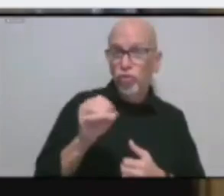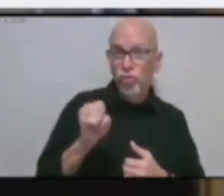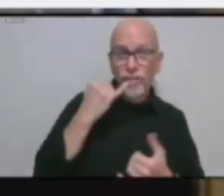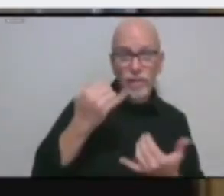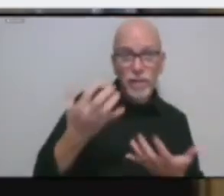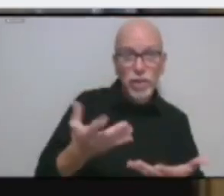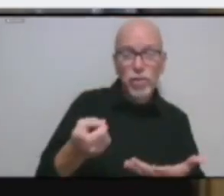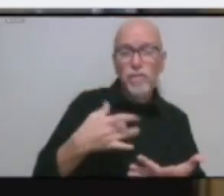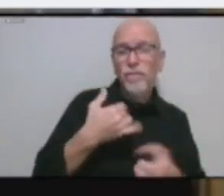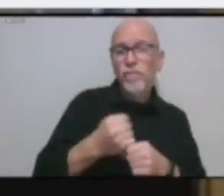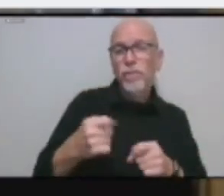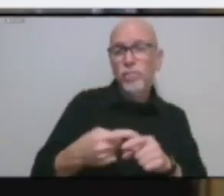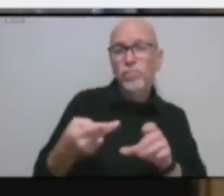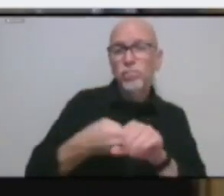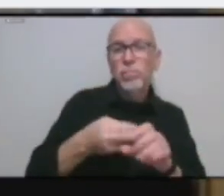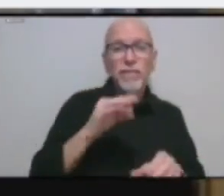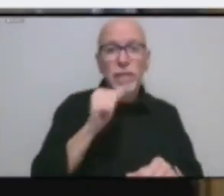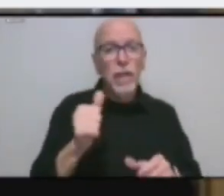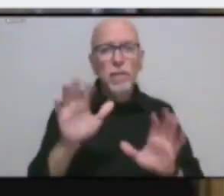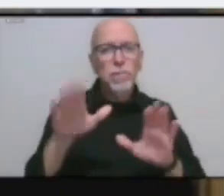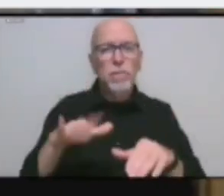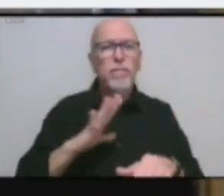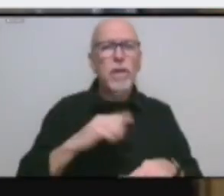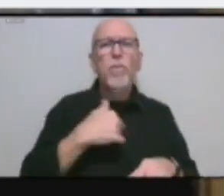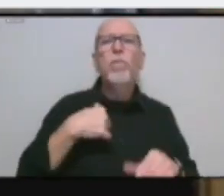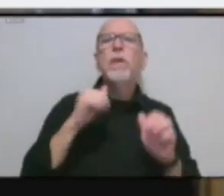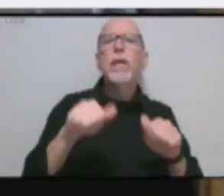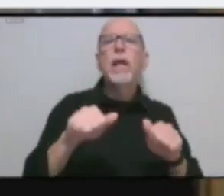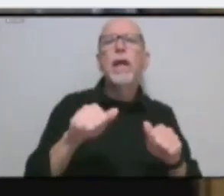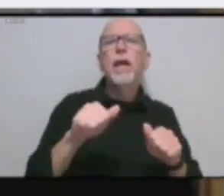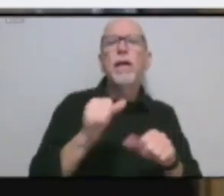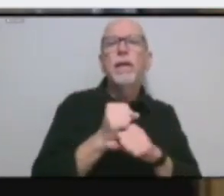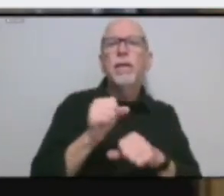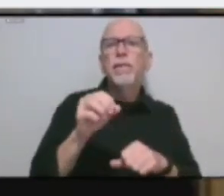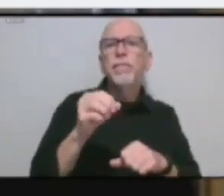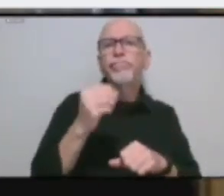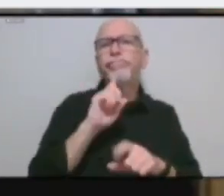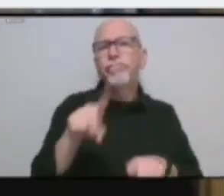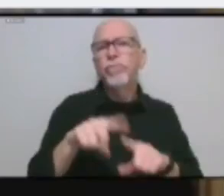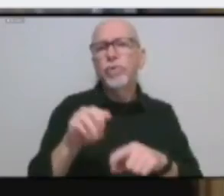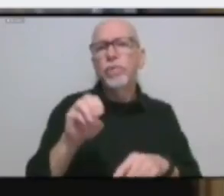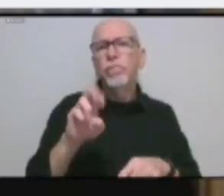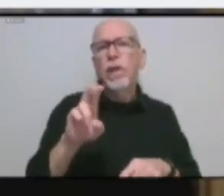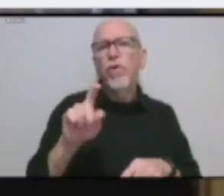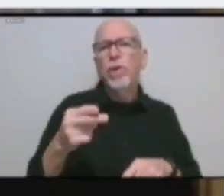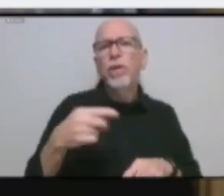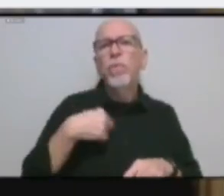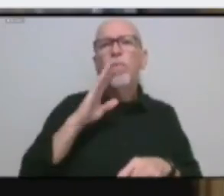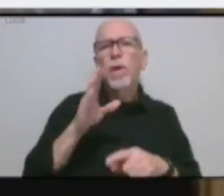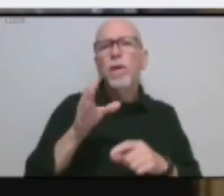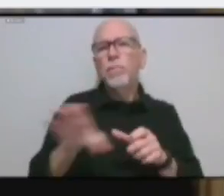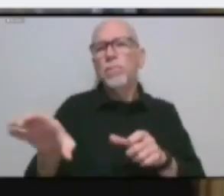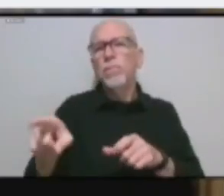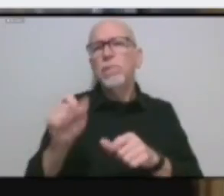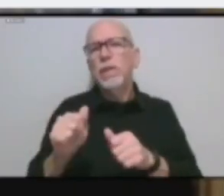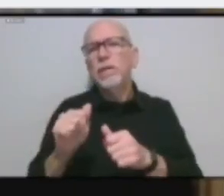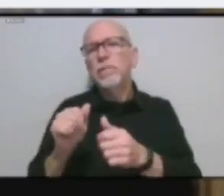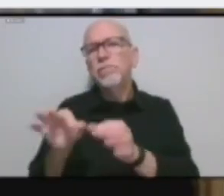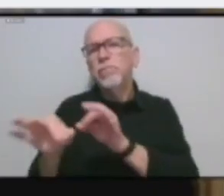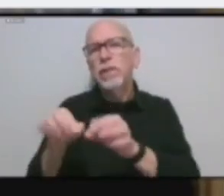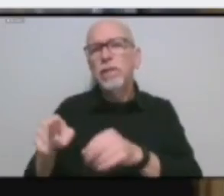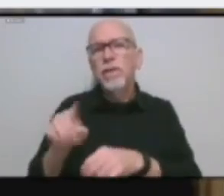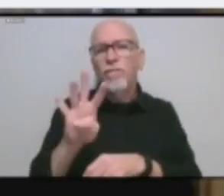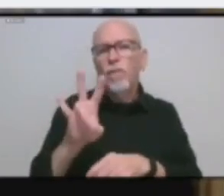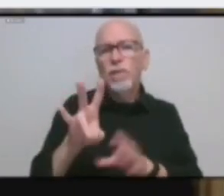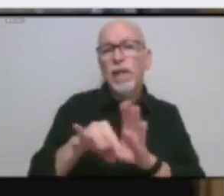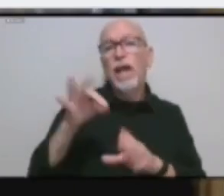feel free to chime in. If not, we can get Meredith a breakout for you on those 47 of the